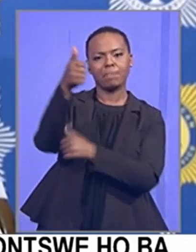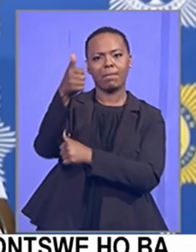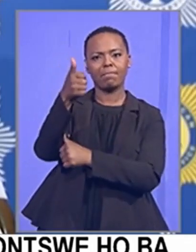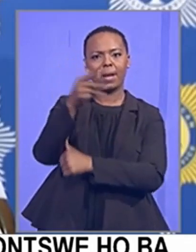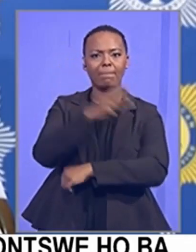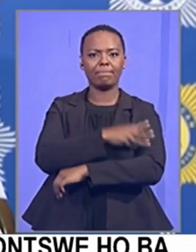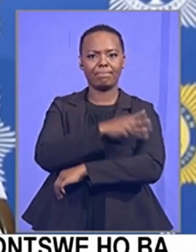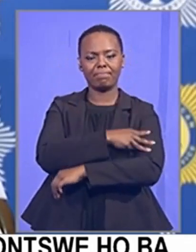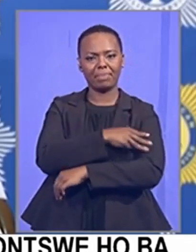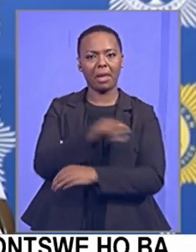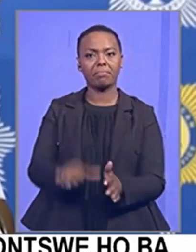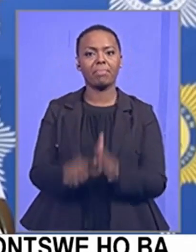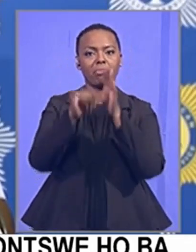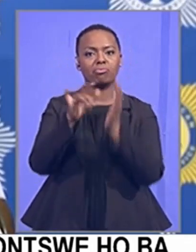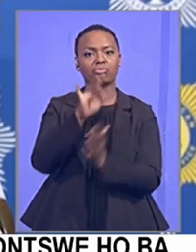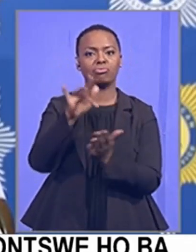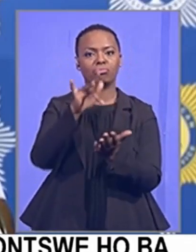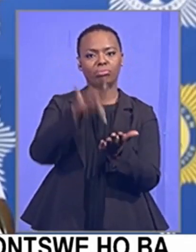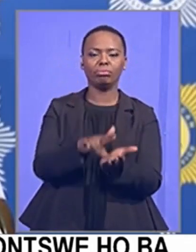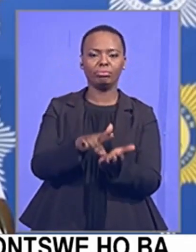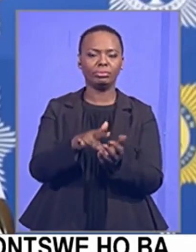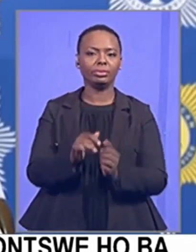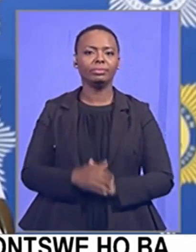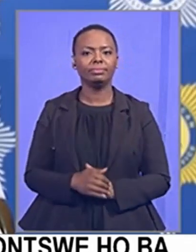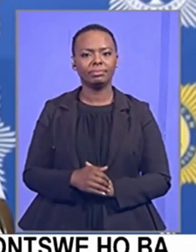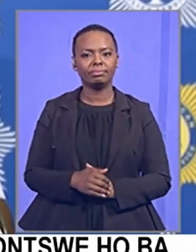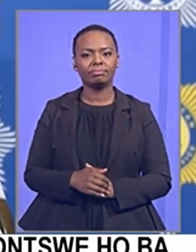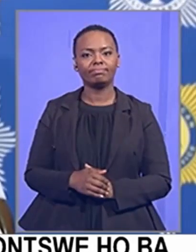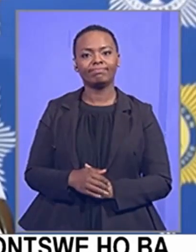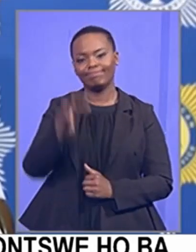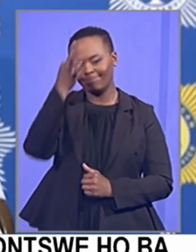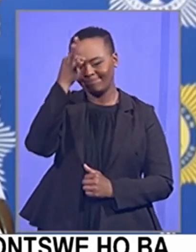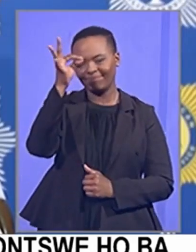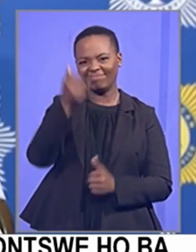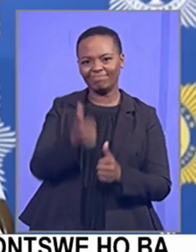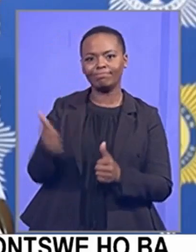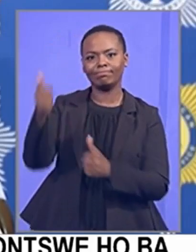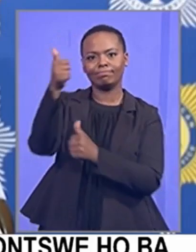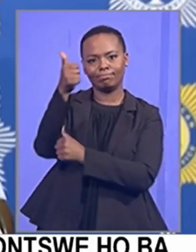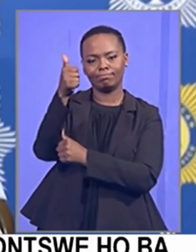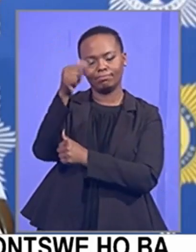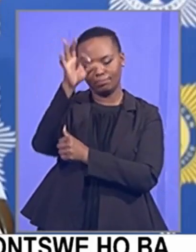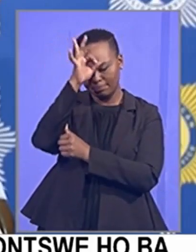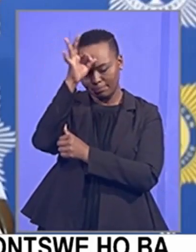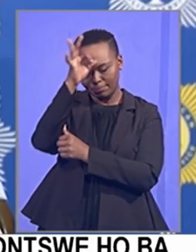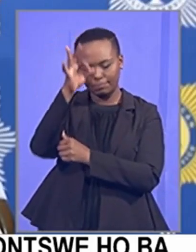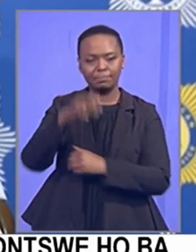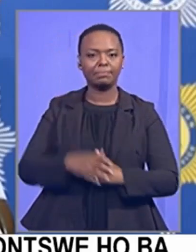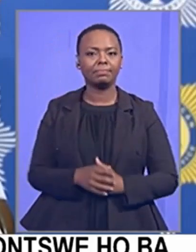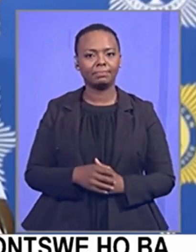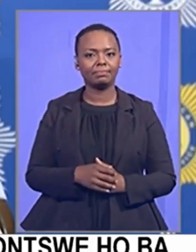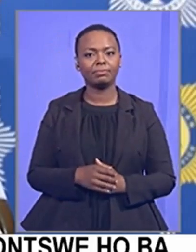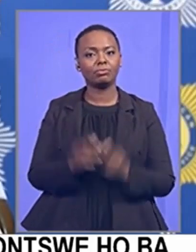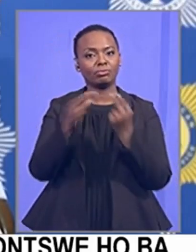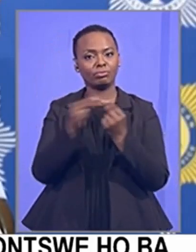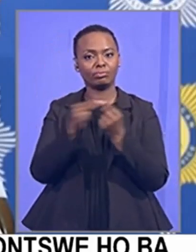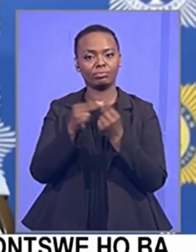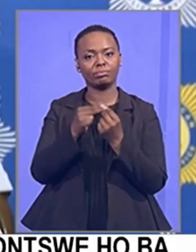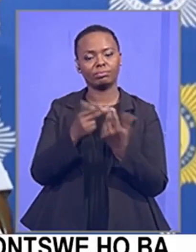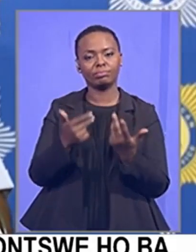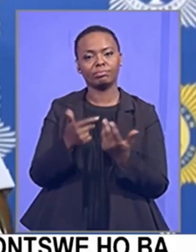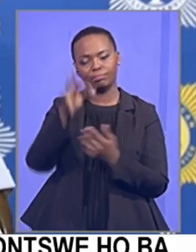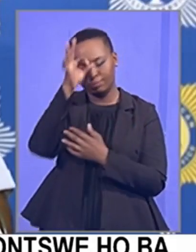key positions. That is your station commanders, unit commanders, provincial